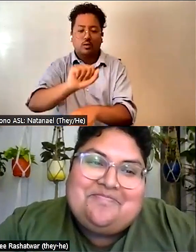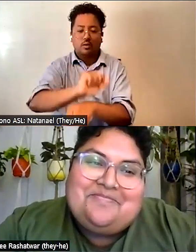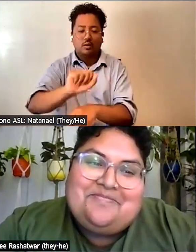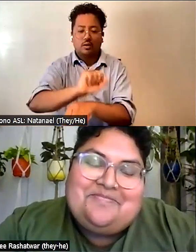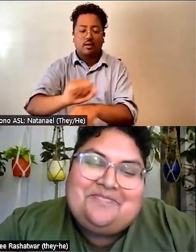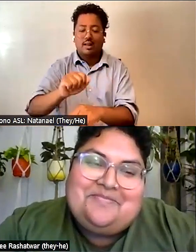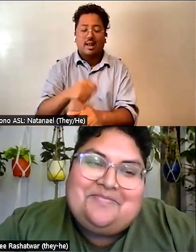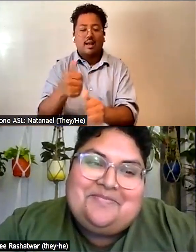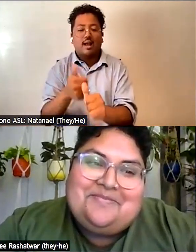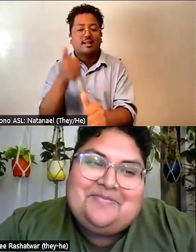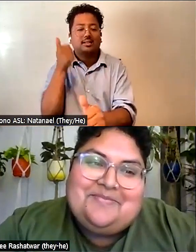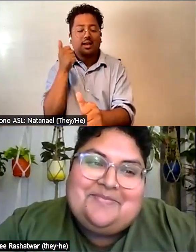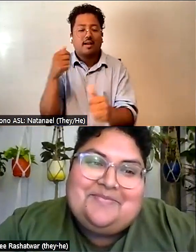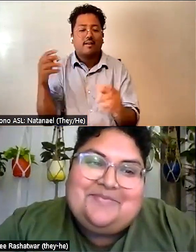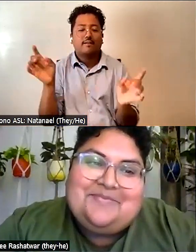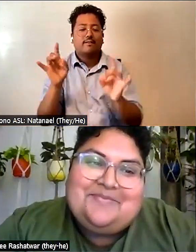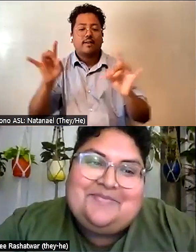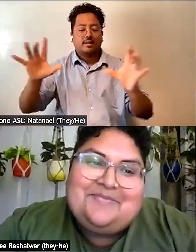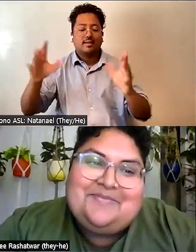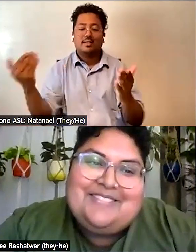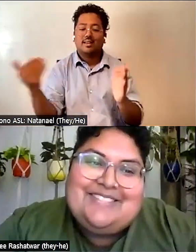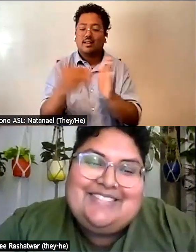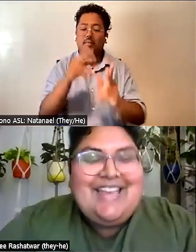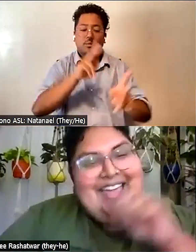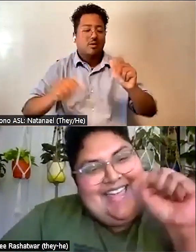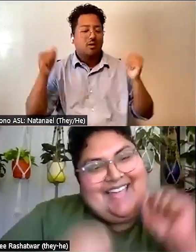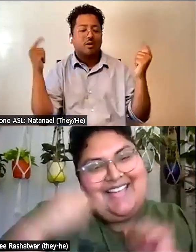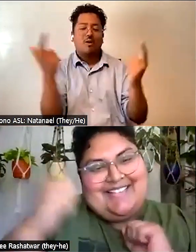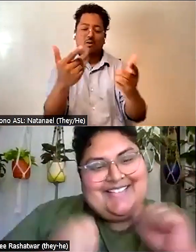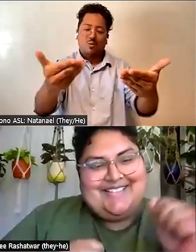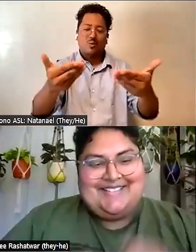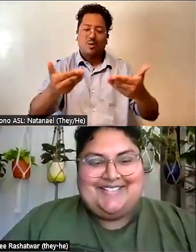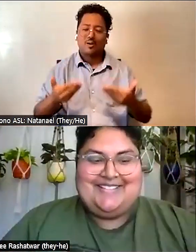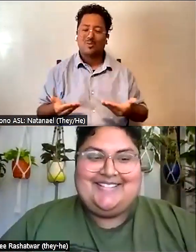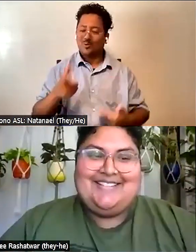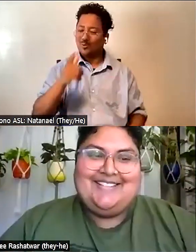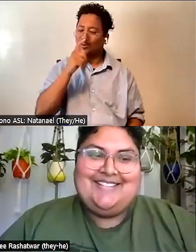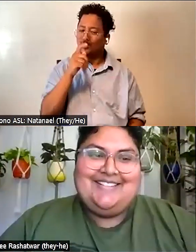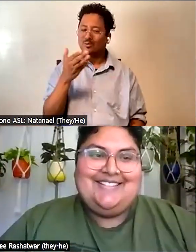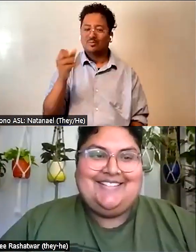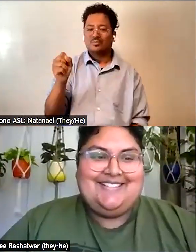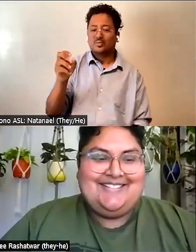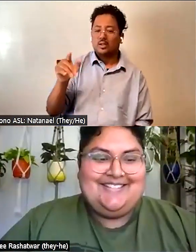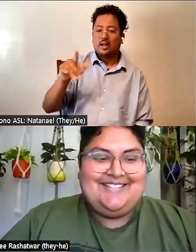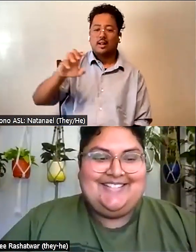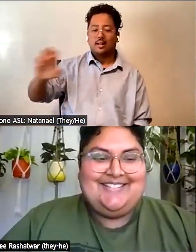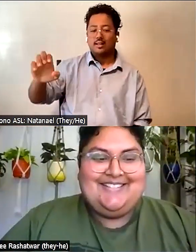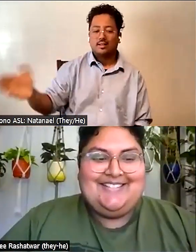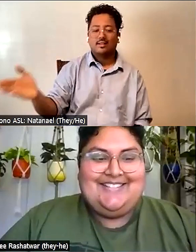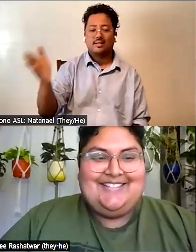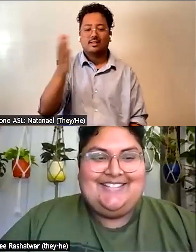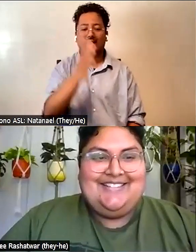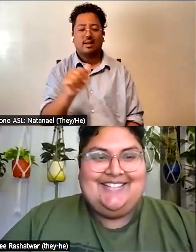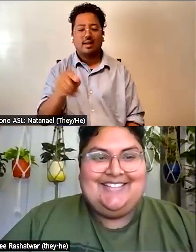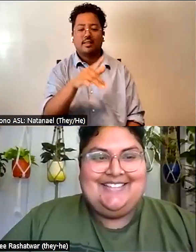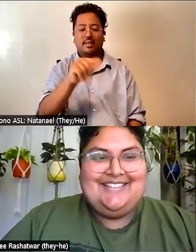years. Ladies and gentlemen and friends of all gens, please welcome Sonalee Rashatwar and